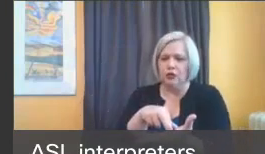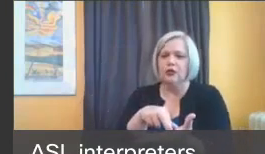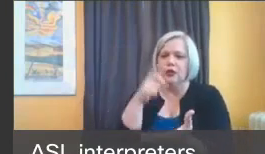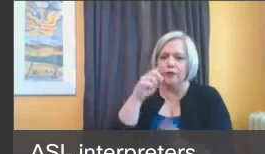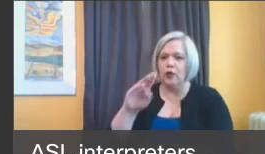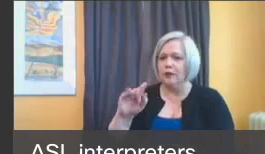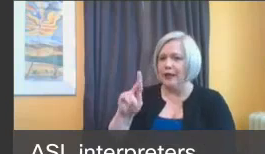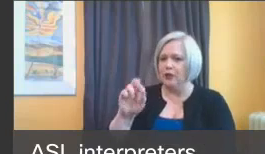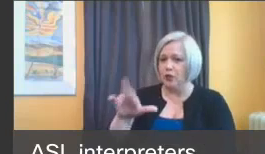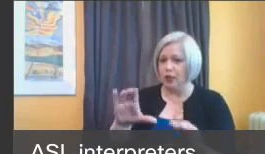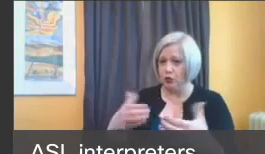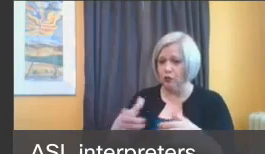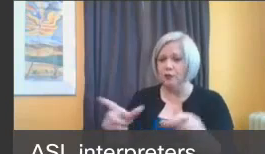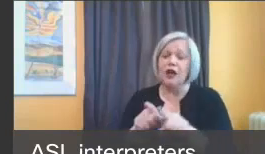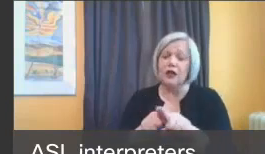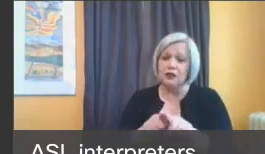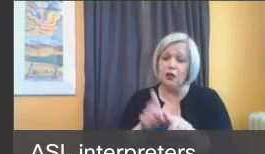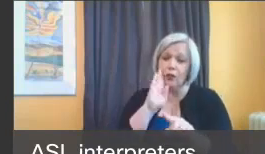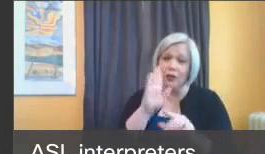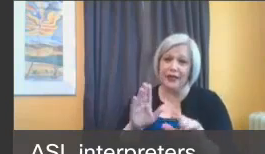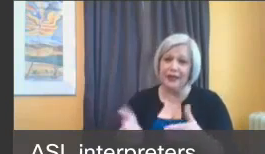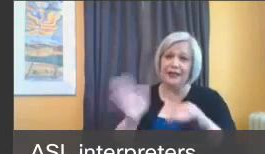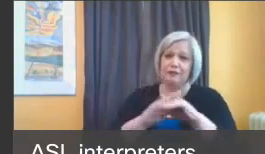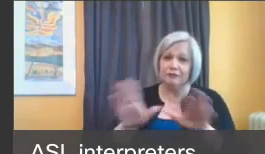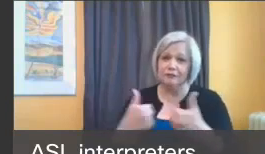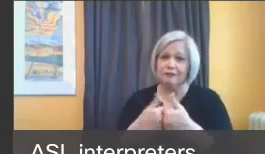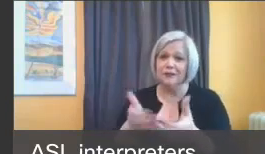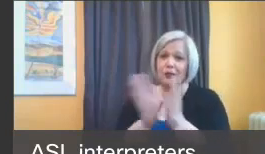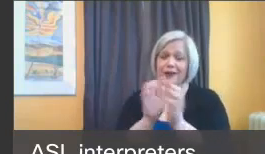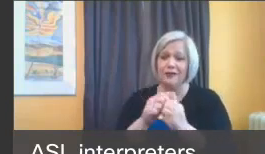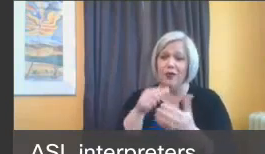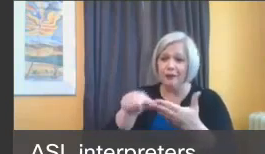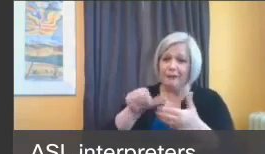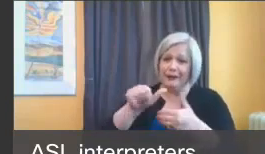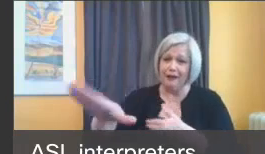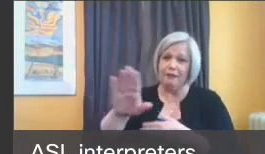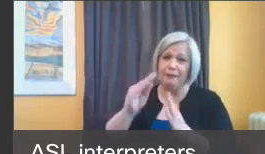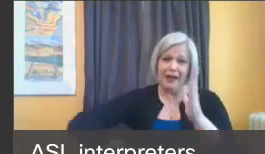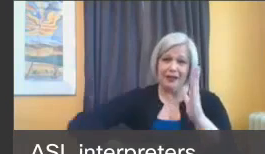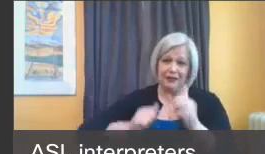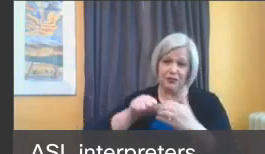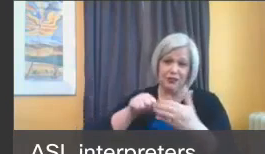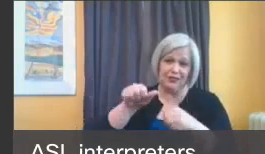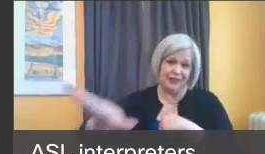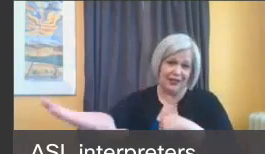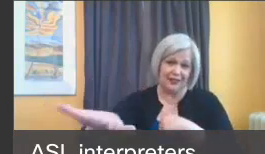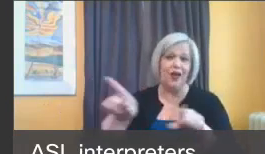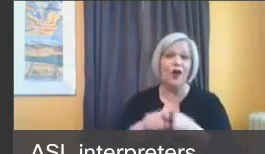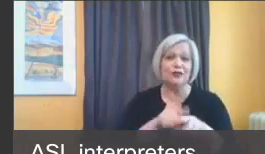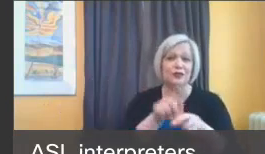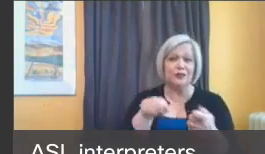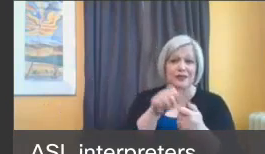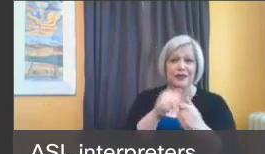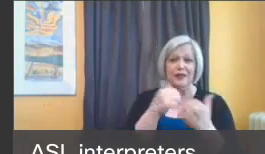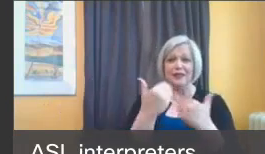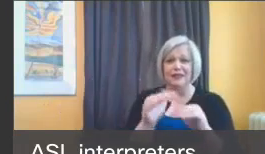minority groups and also make it more difficult for voters to request mail-in ballots and send them in, particularly through its limit on drop boxes.